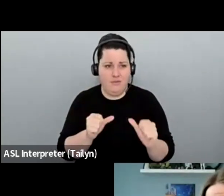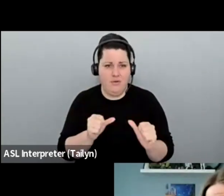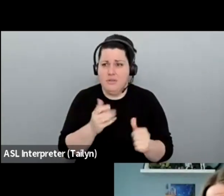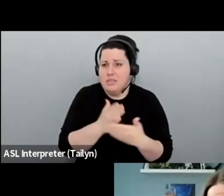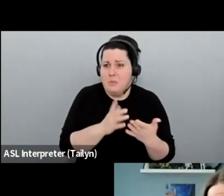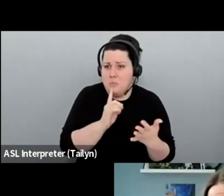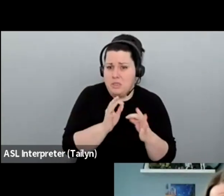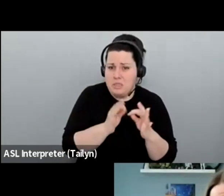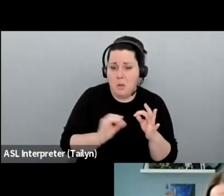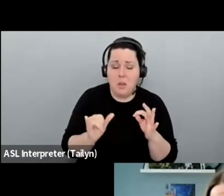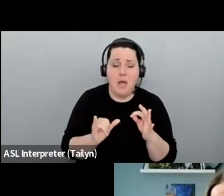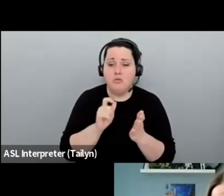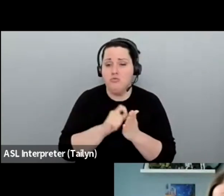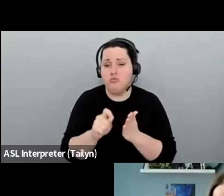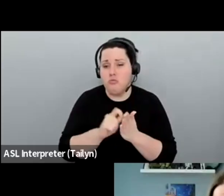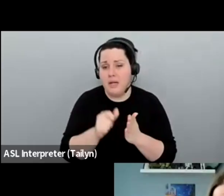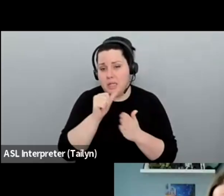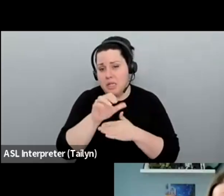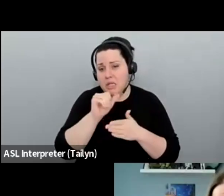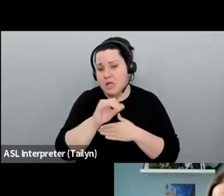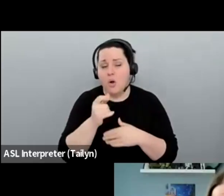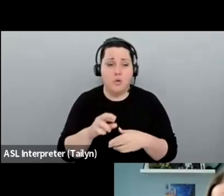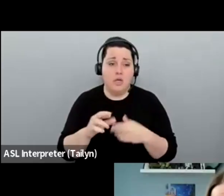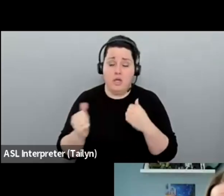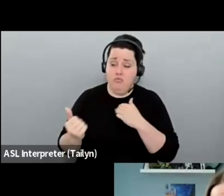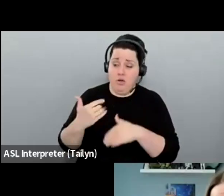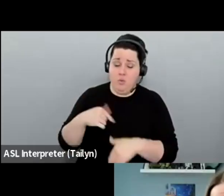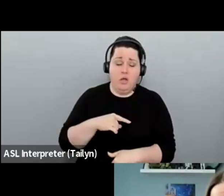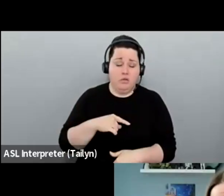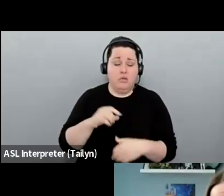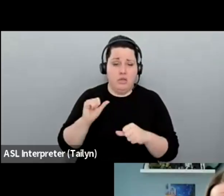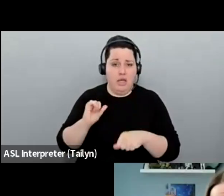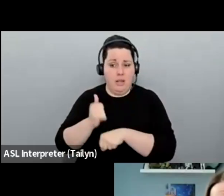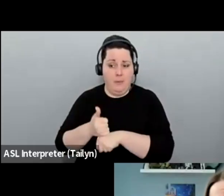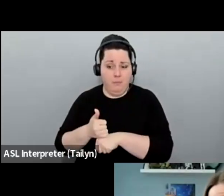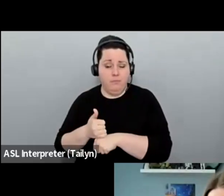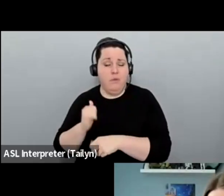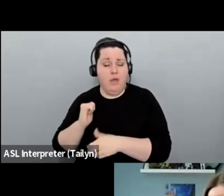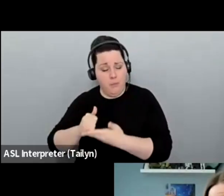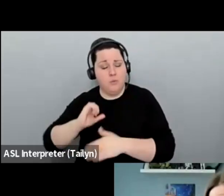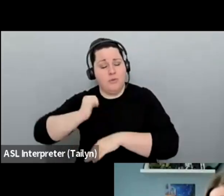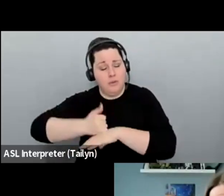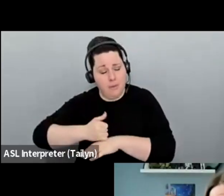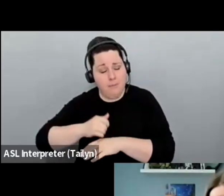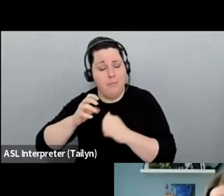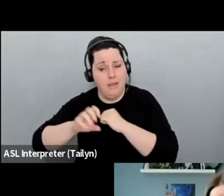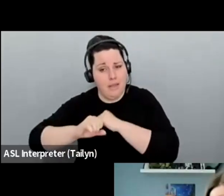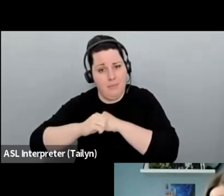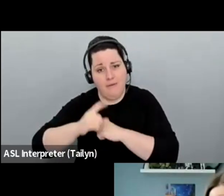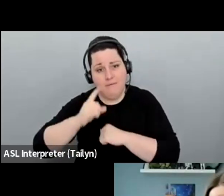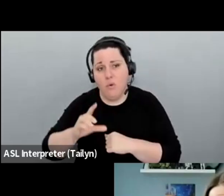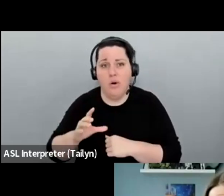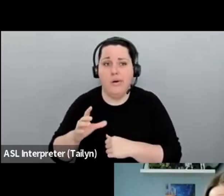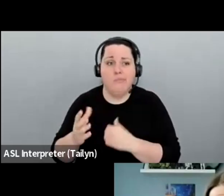as writing campaigns, or you can write to us and we can help you create a campaign for a specific act in your